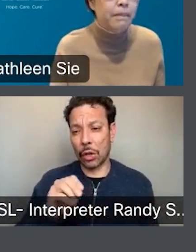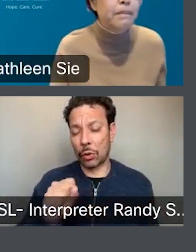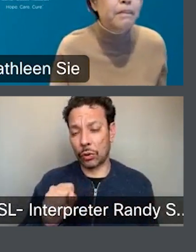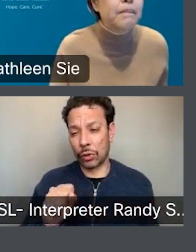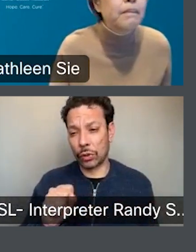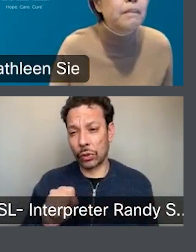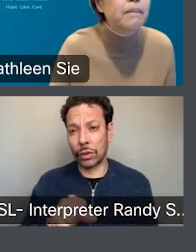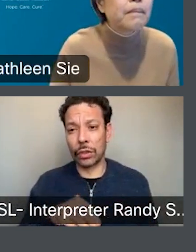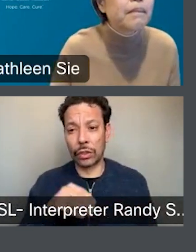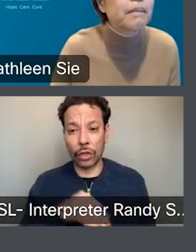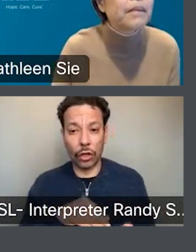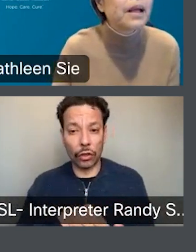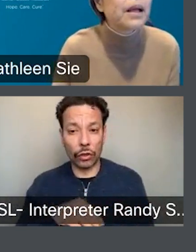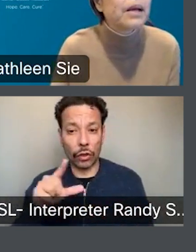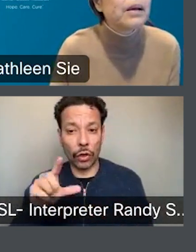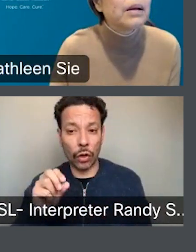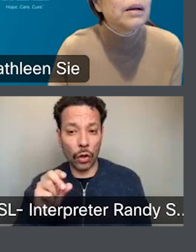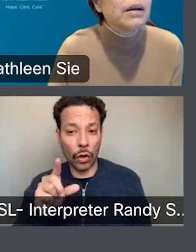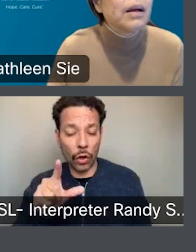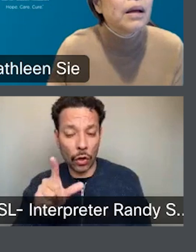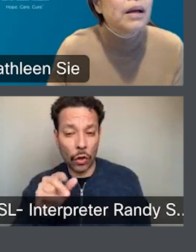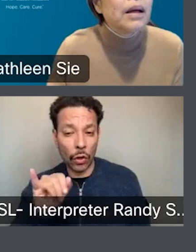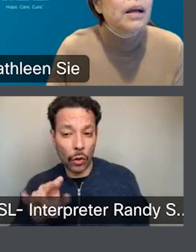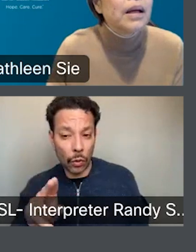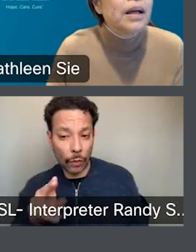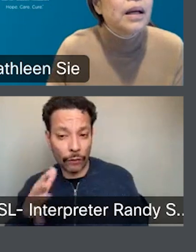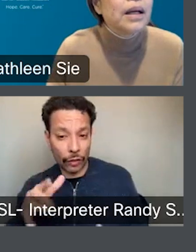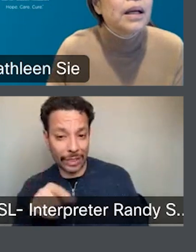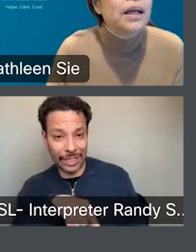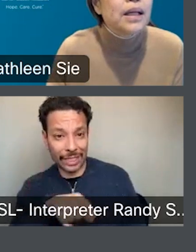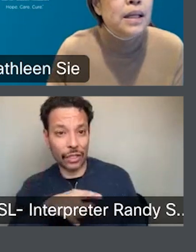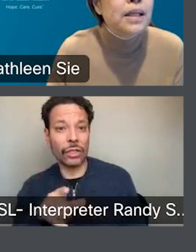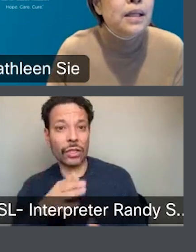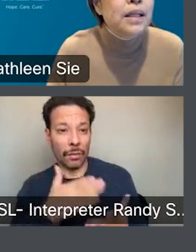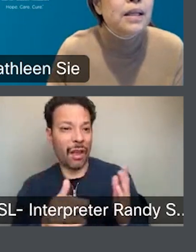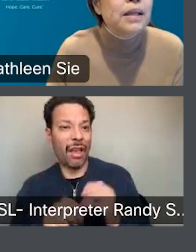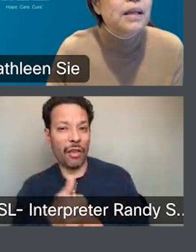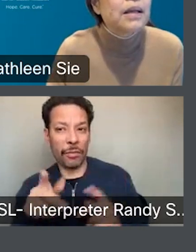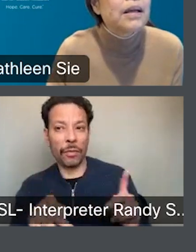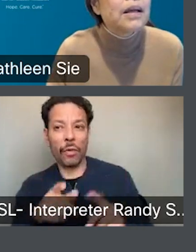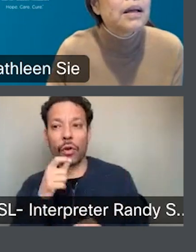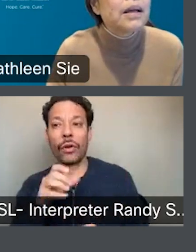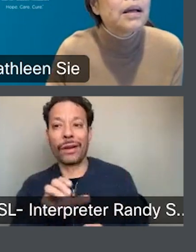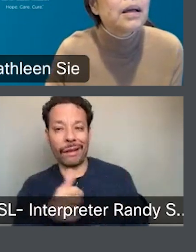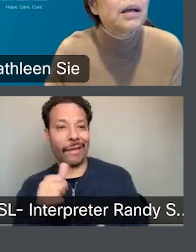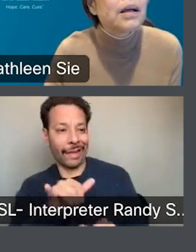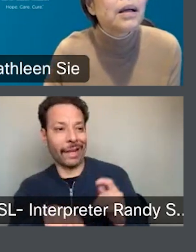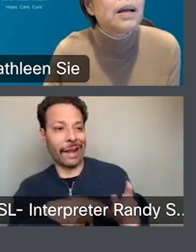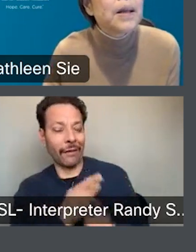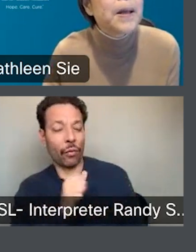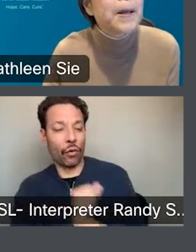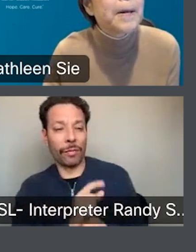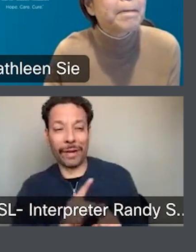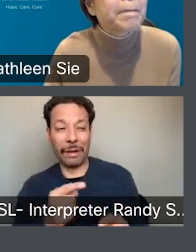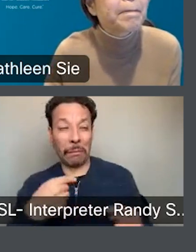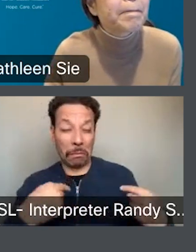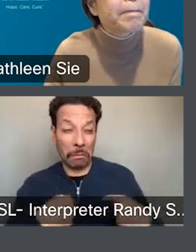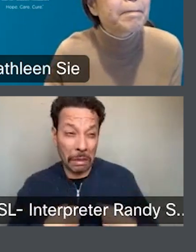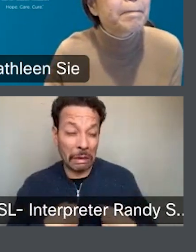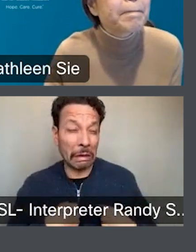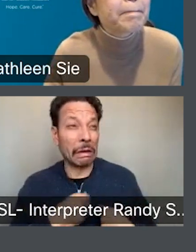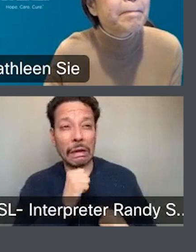Dr. Lou has done these. I mean, she's someone else who has done a lot of this kind of work, but I am not